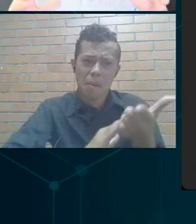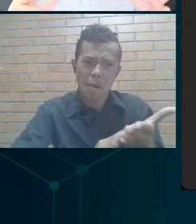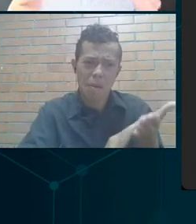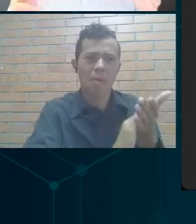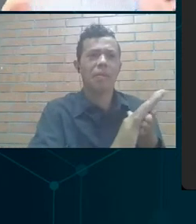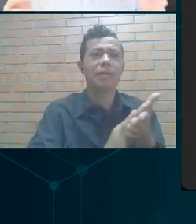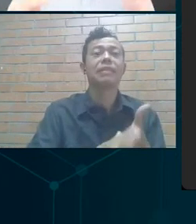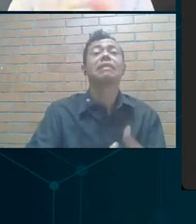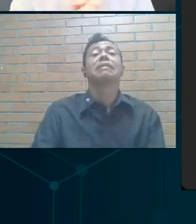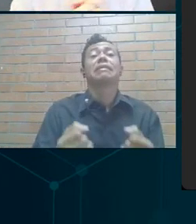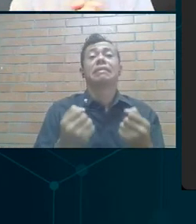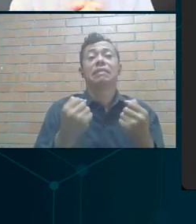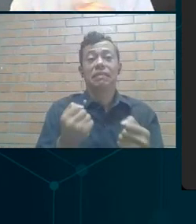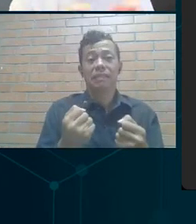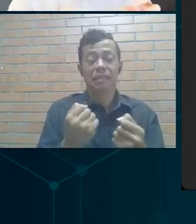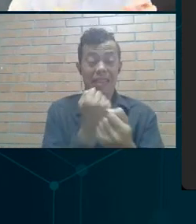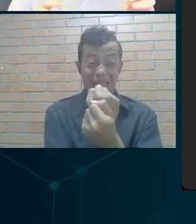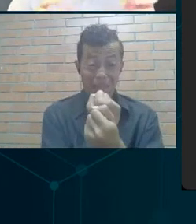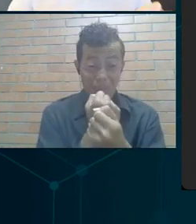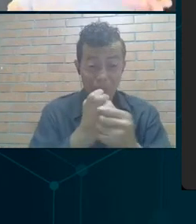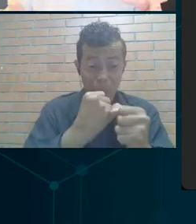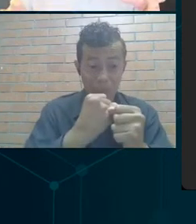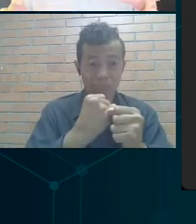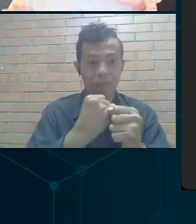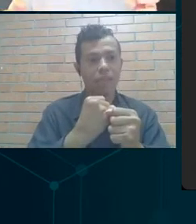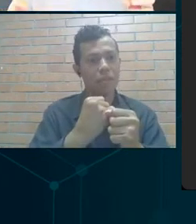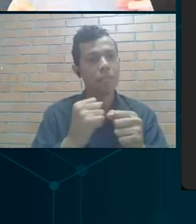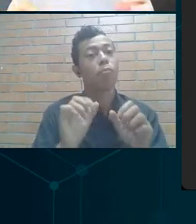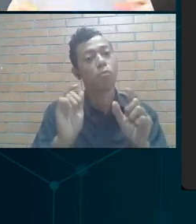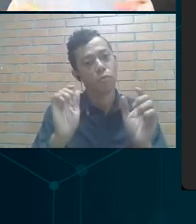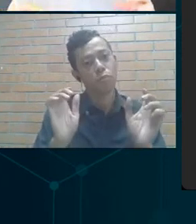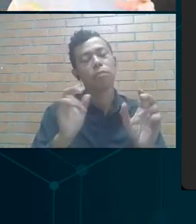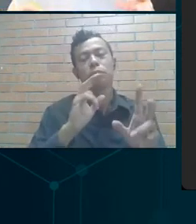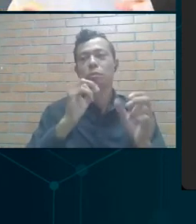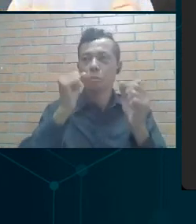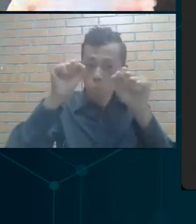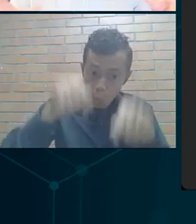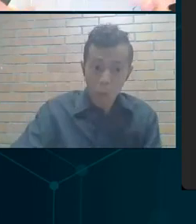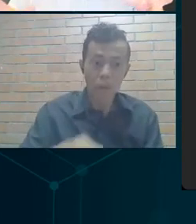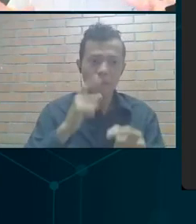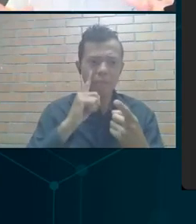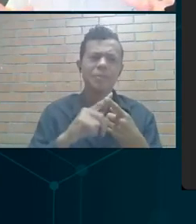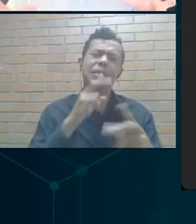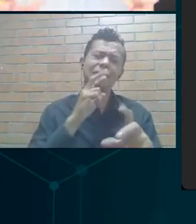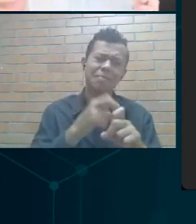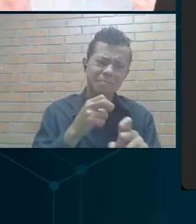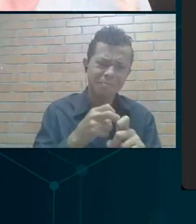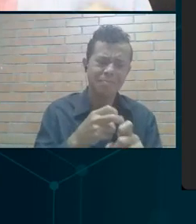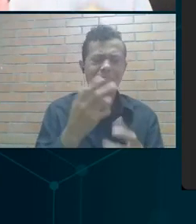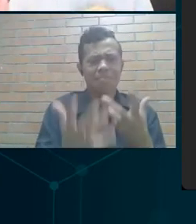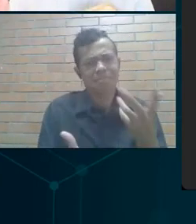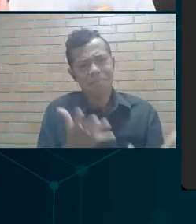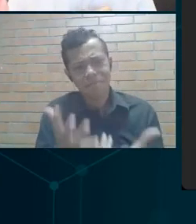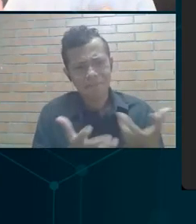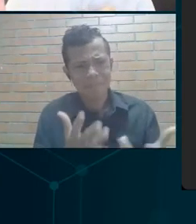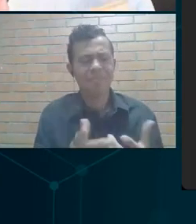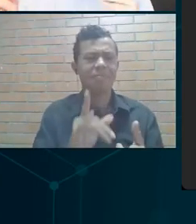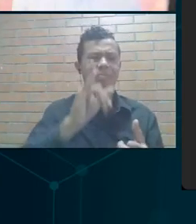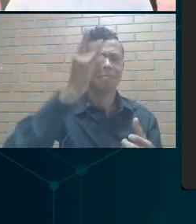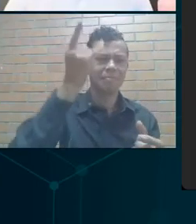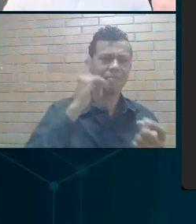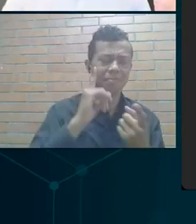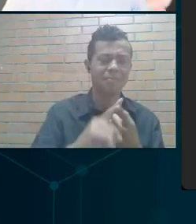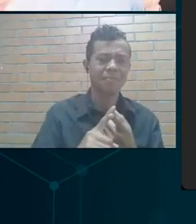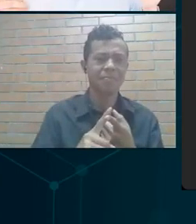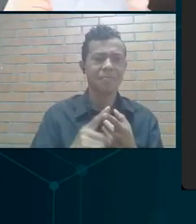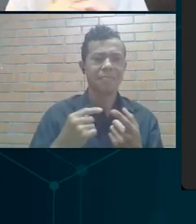perfectly possible, but it was difficult to do. And so a researcher that becomes worldwide famous and then goes into obscurity, again,